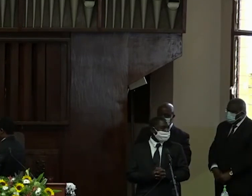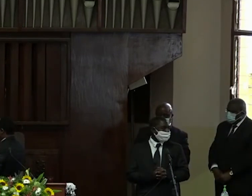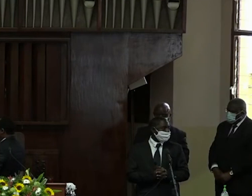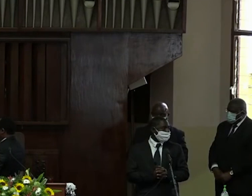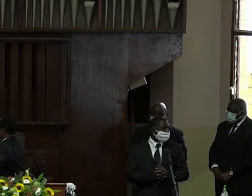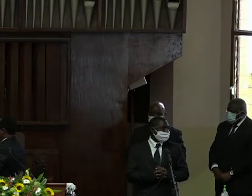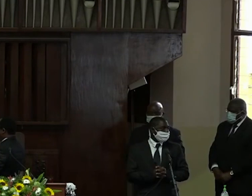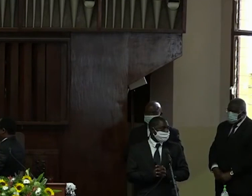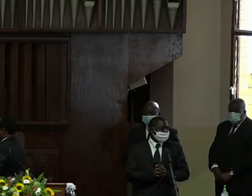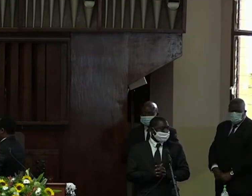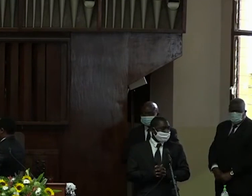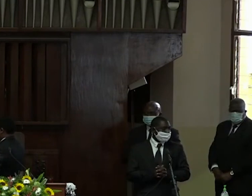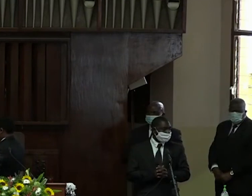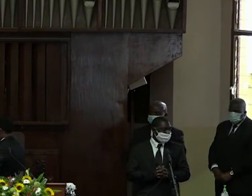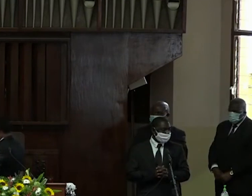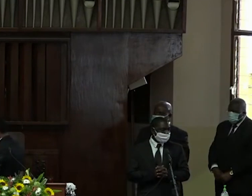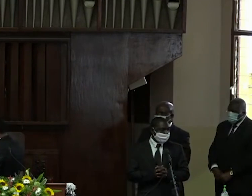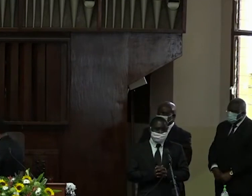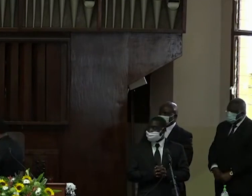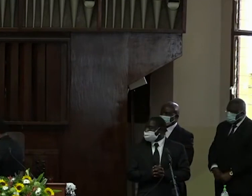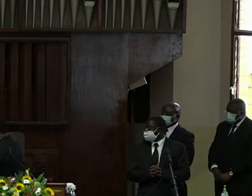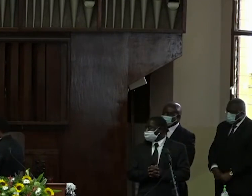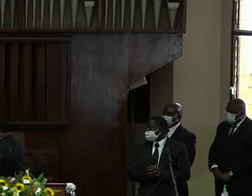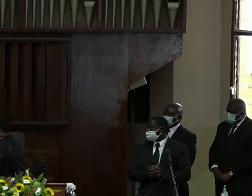The body and blood of Jesus given for you.